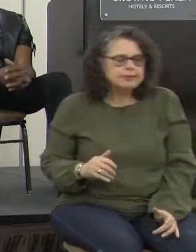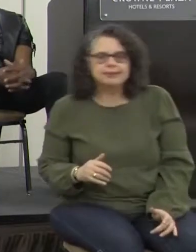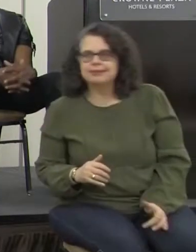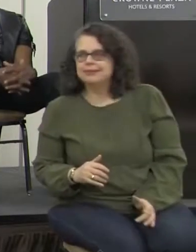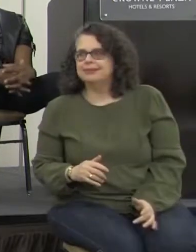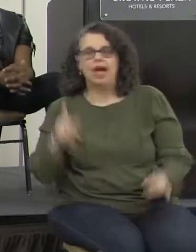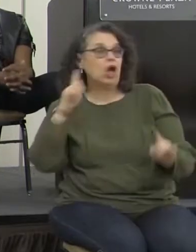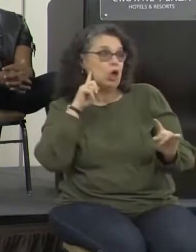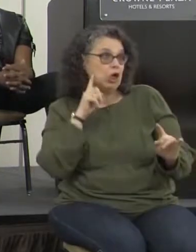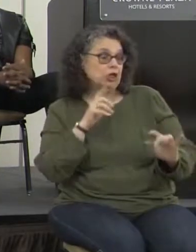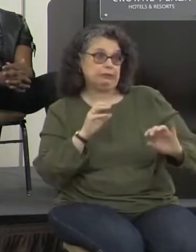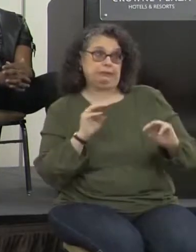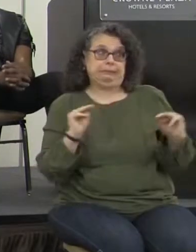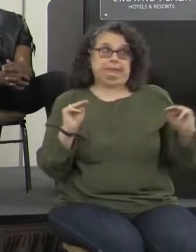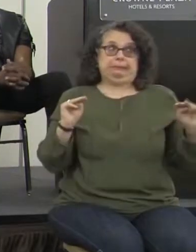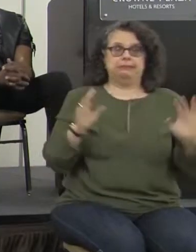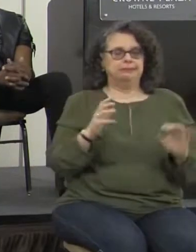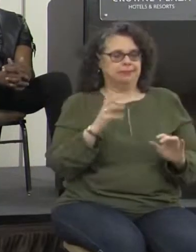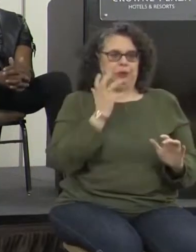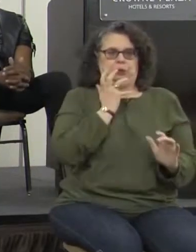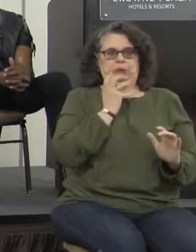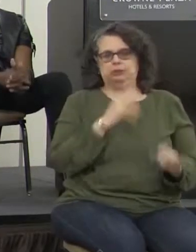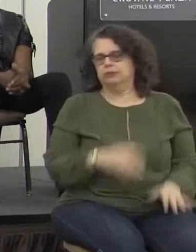I heard of.